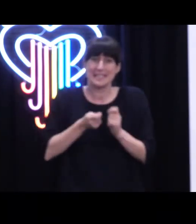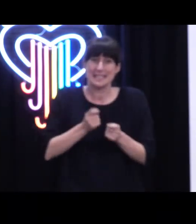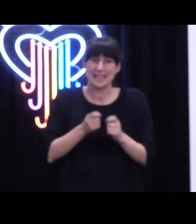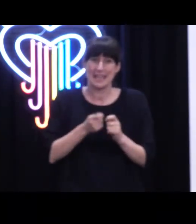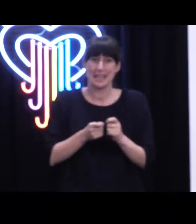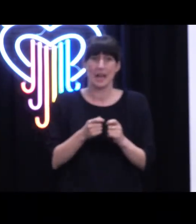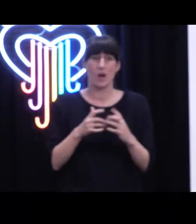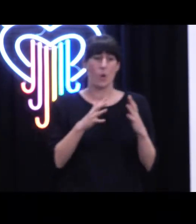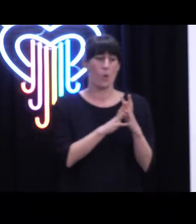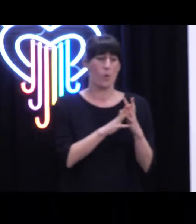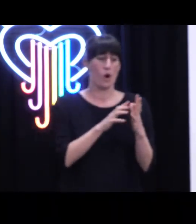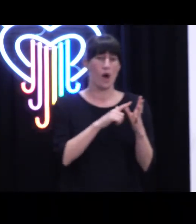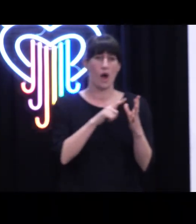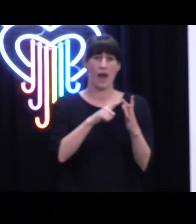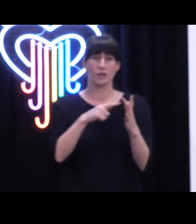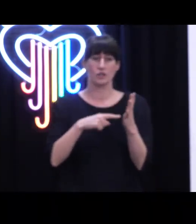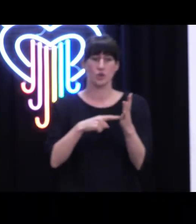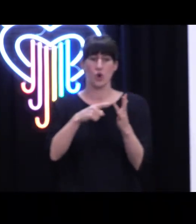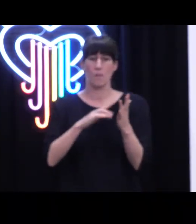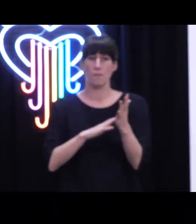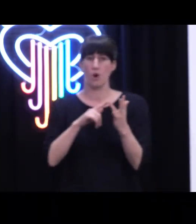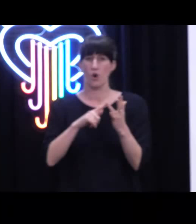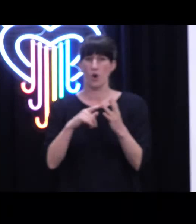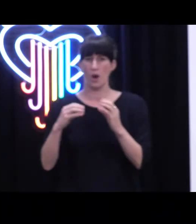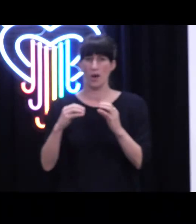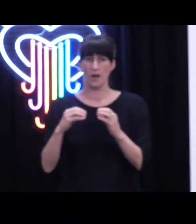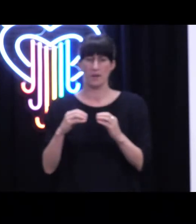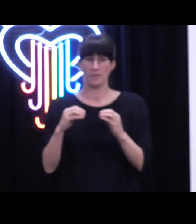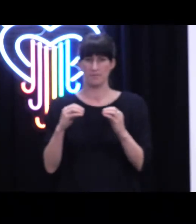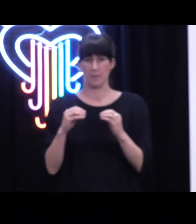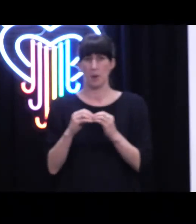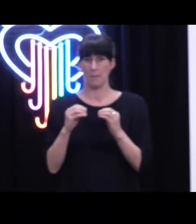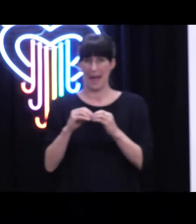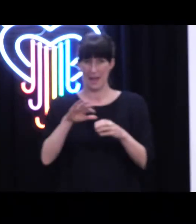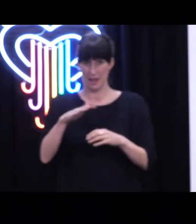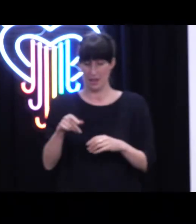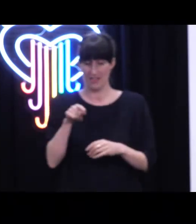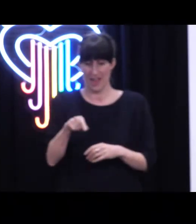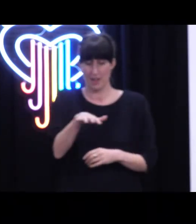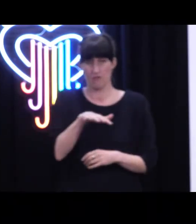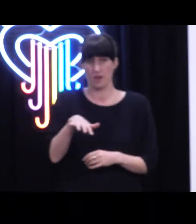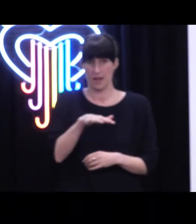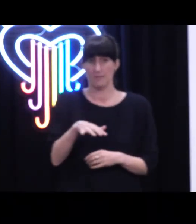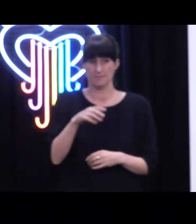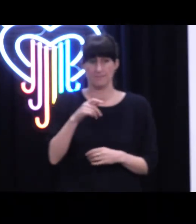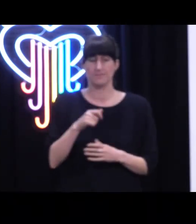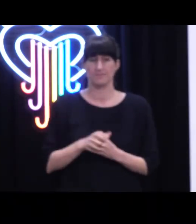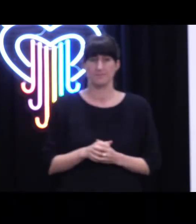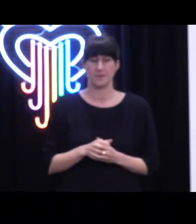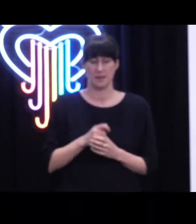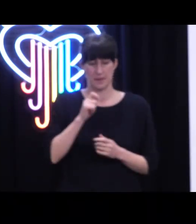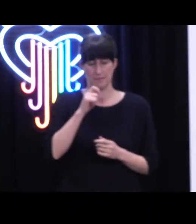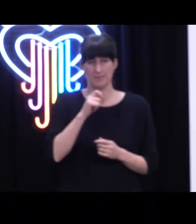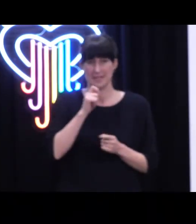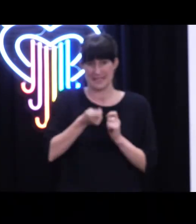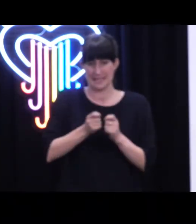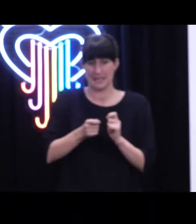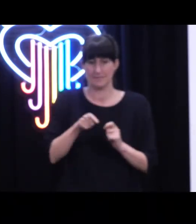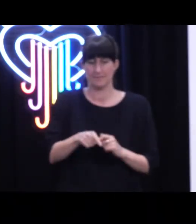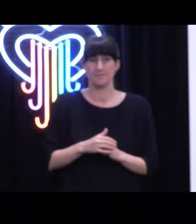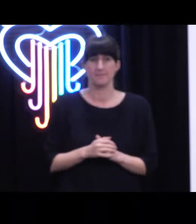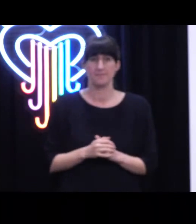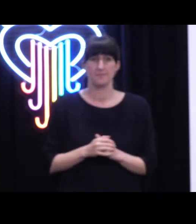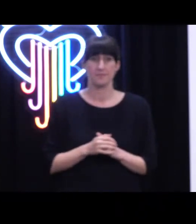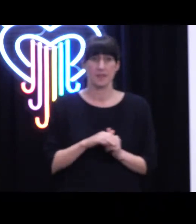operating from 7 a.m. to 7 p.m. Monday to Friday. On rapid antigen testing, yesterday